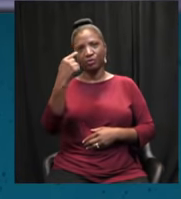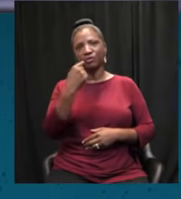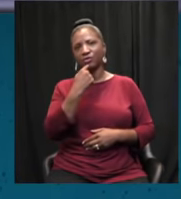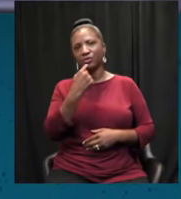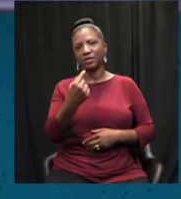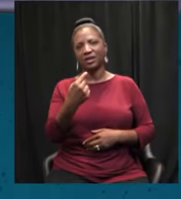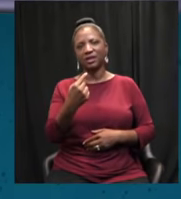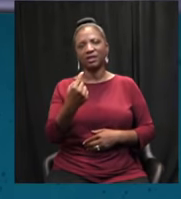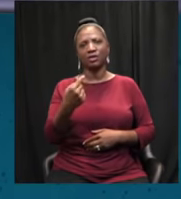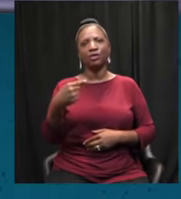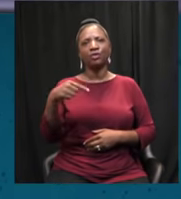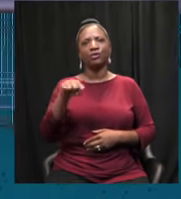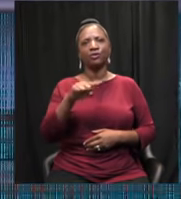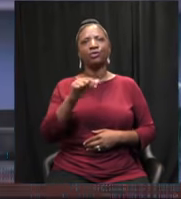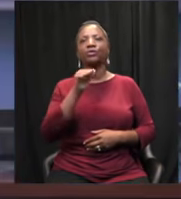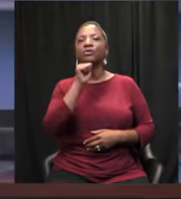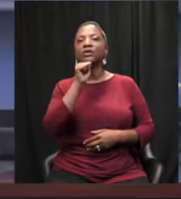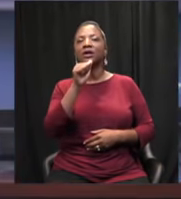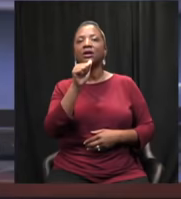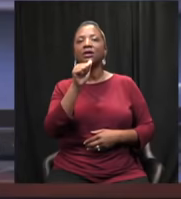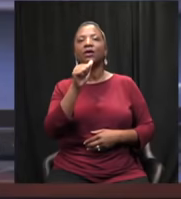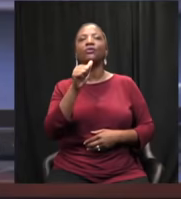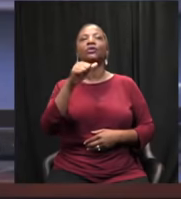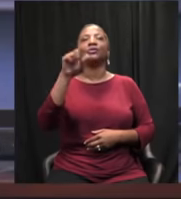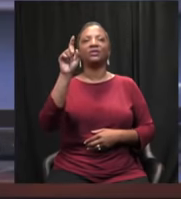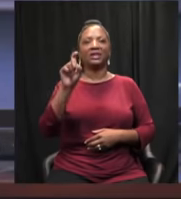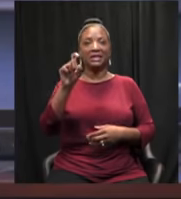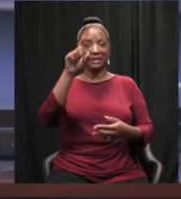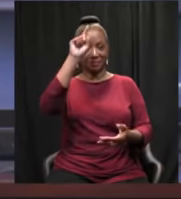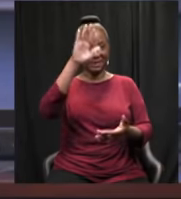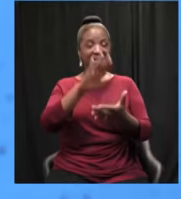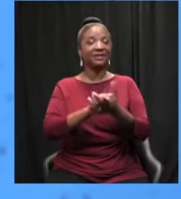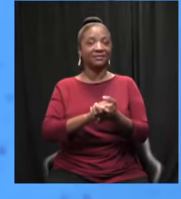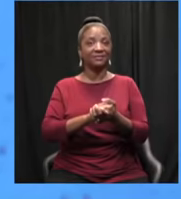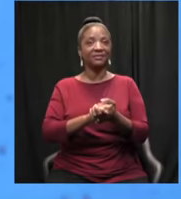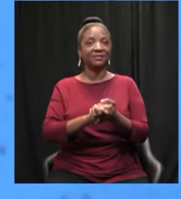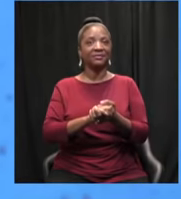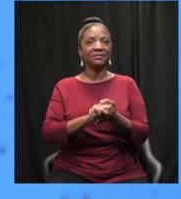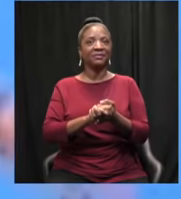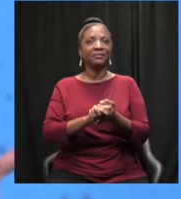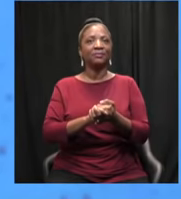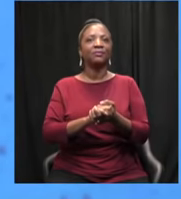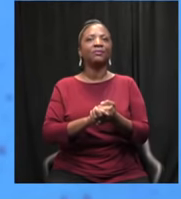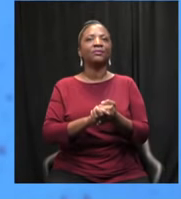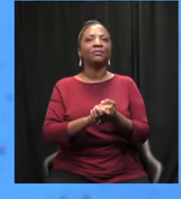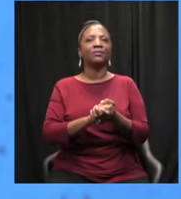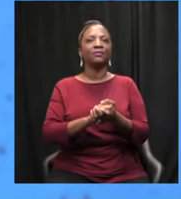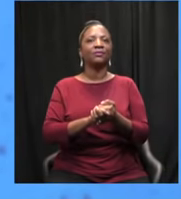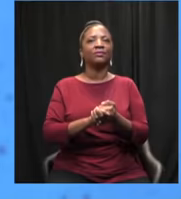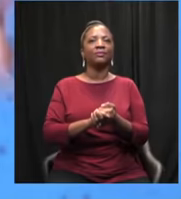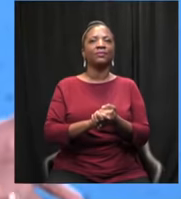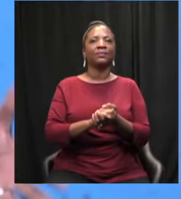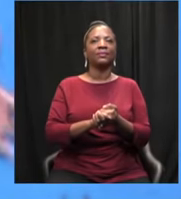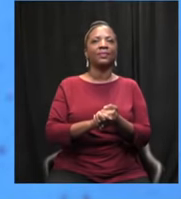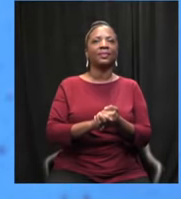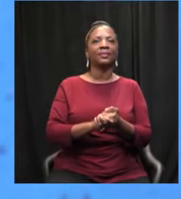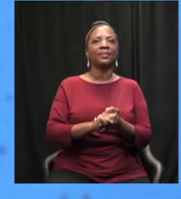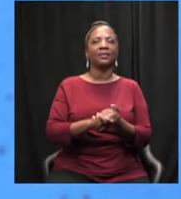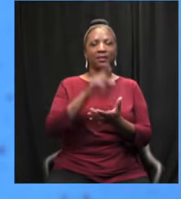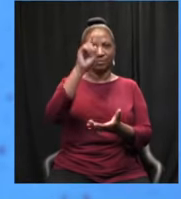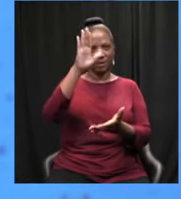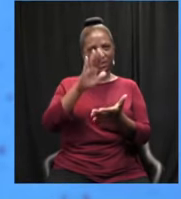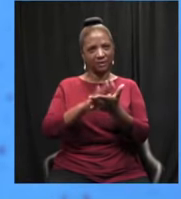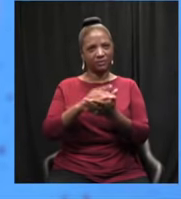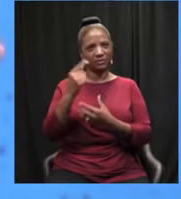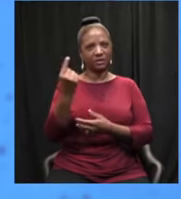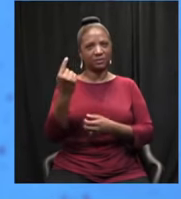and spirituality? Are you going to believe that you need something better and something different and something more modern and something you can touch and something you